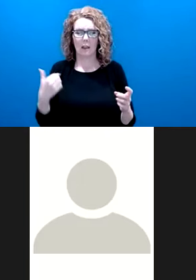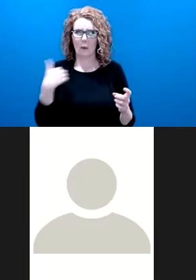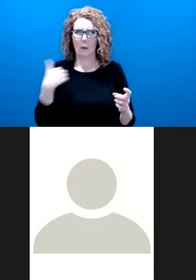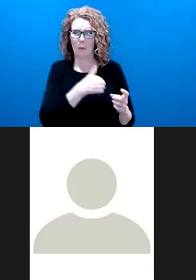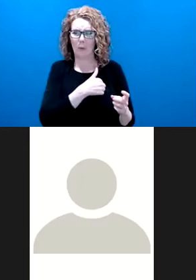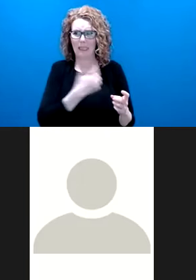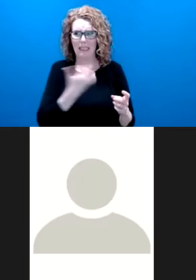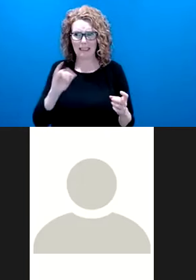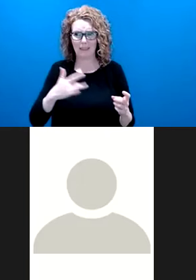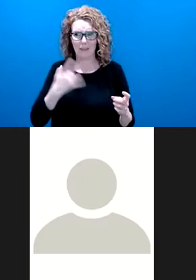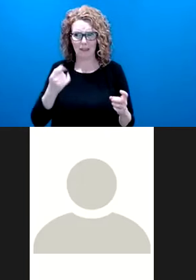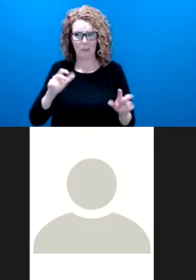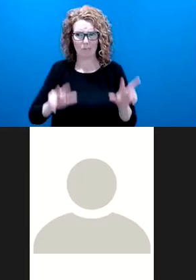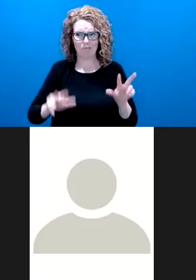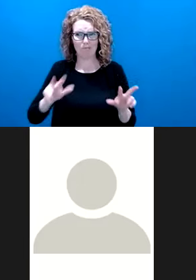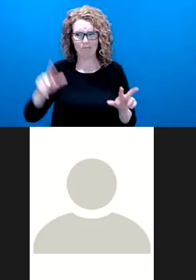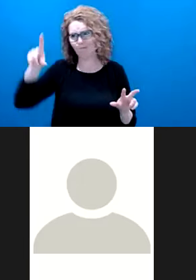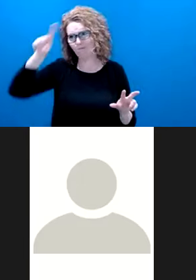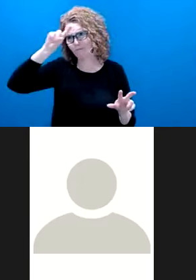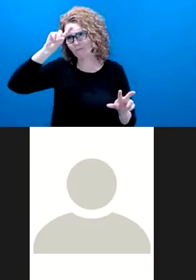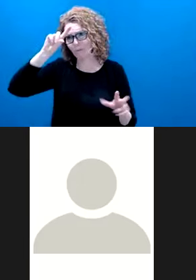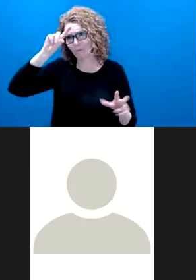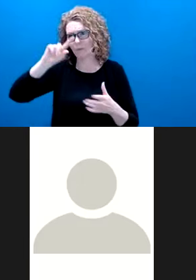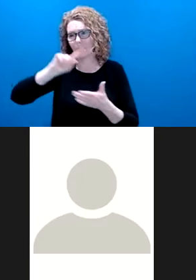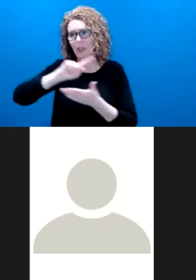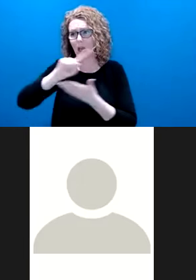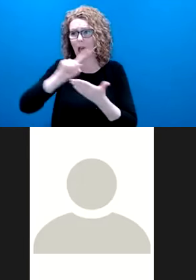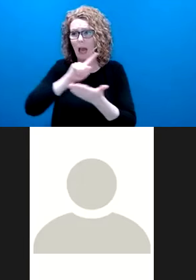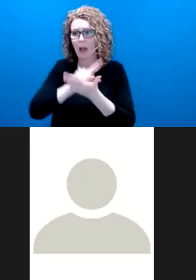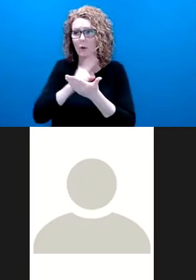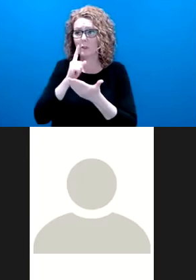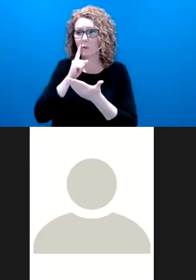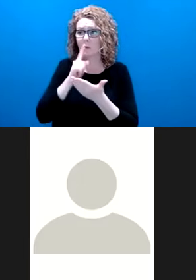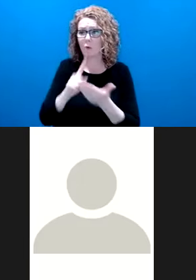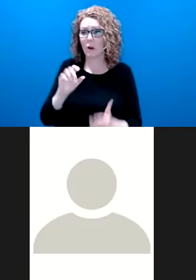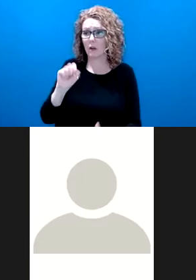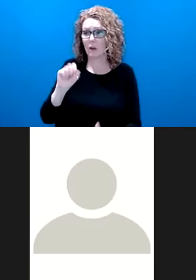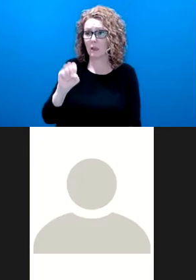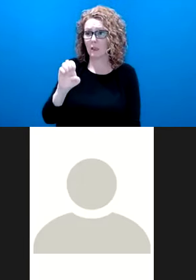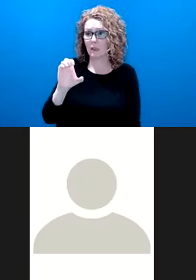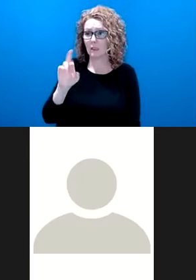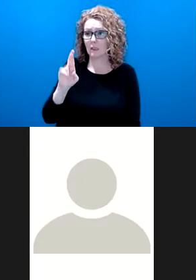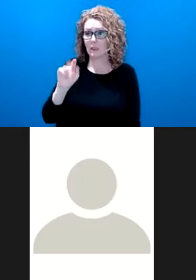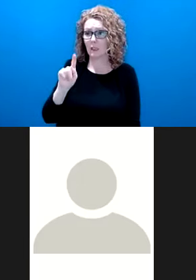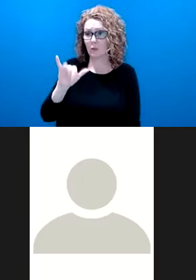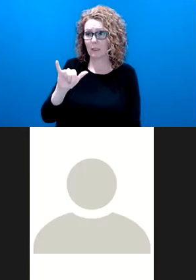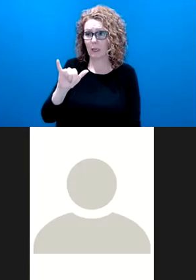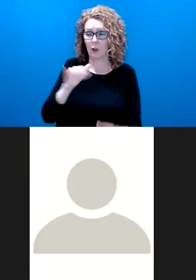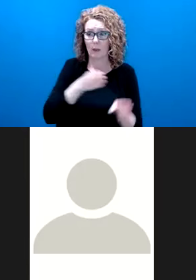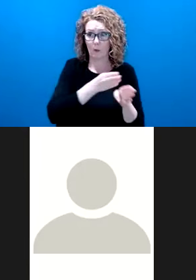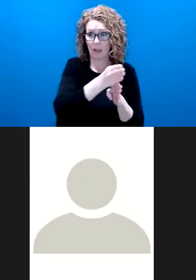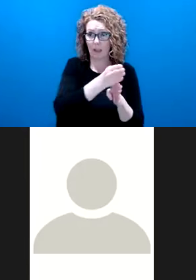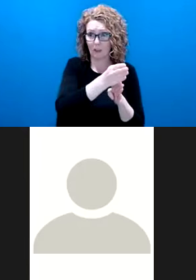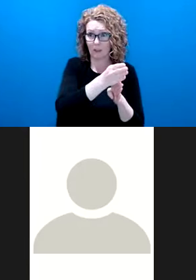around the hours for secretary professions. And I think you'd already discussed kind of what